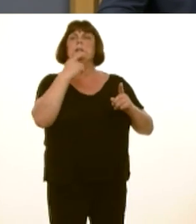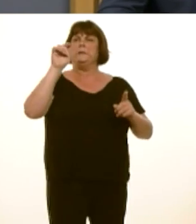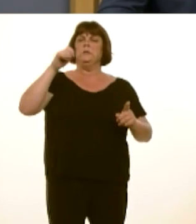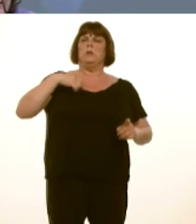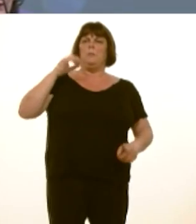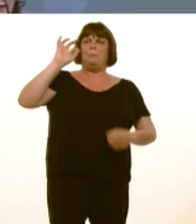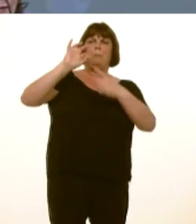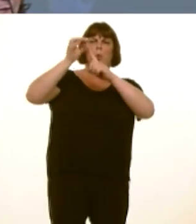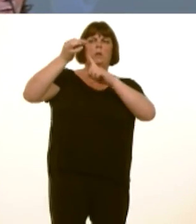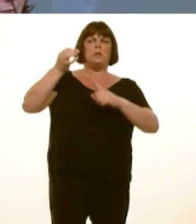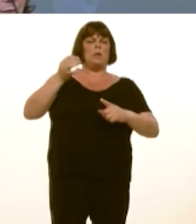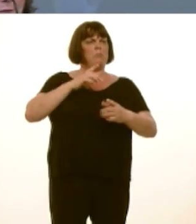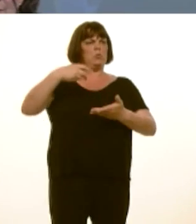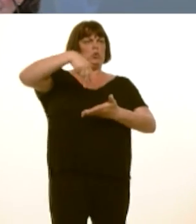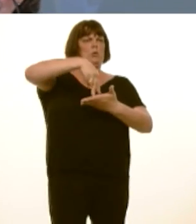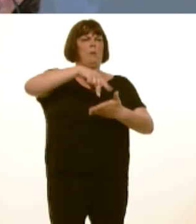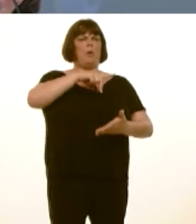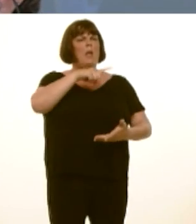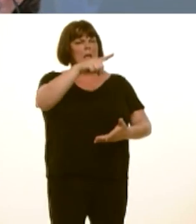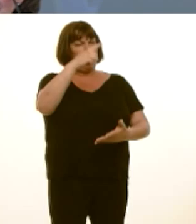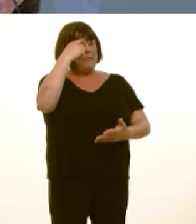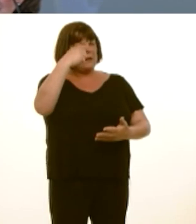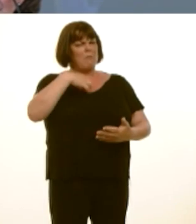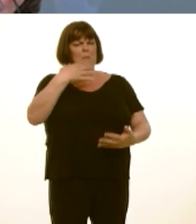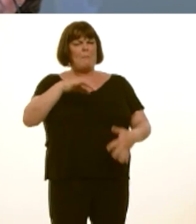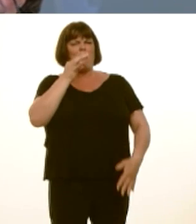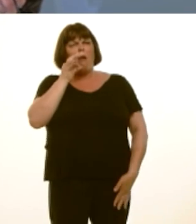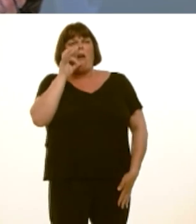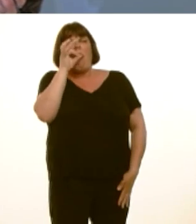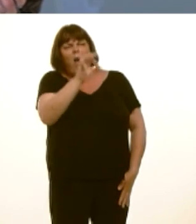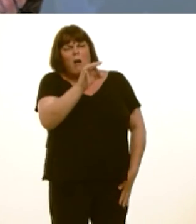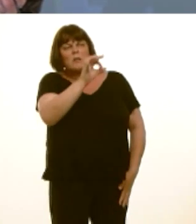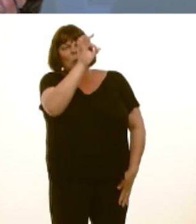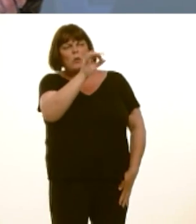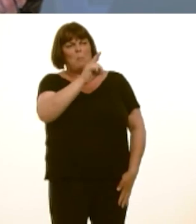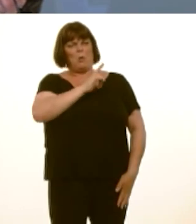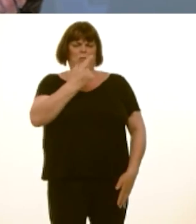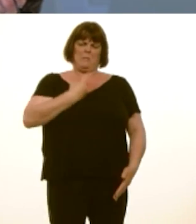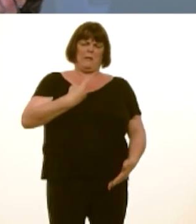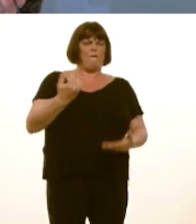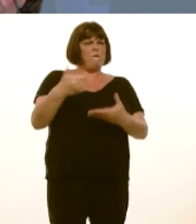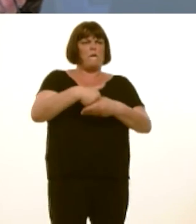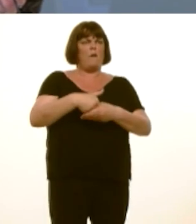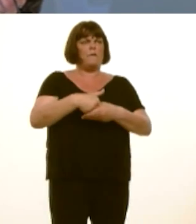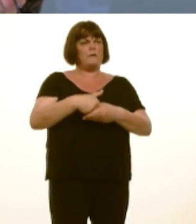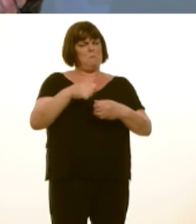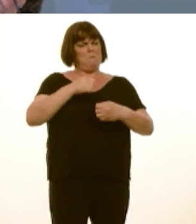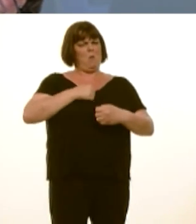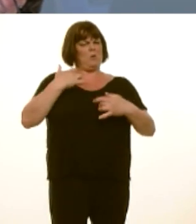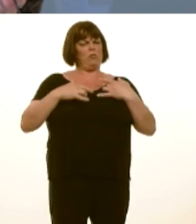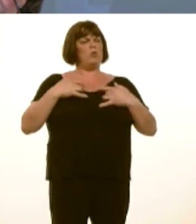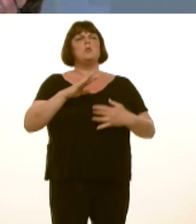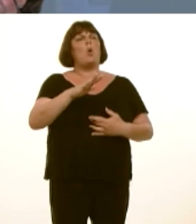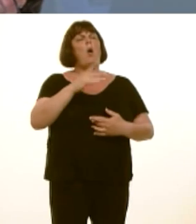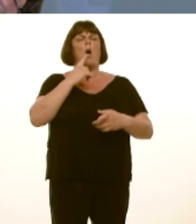taken later. That's why I've stood up, because the First Minister believes that I've asked a question because I have a personal interest in it. It was a general question that affects the interests